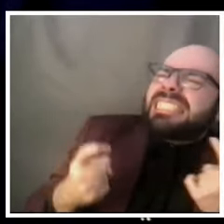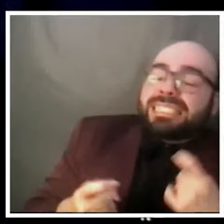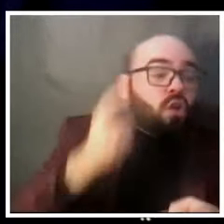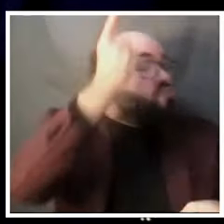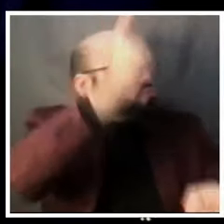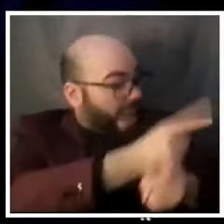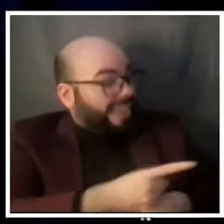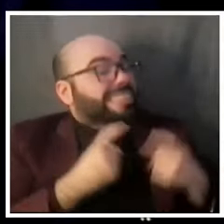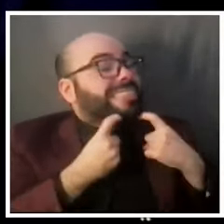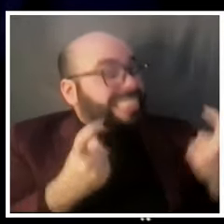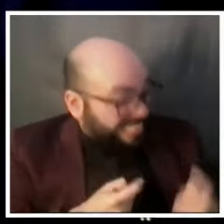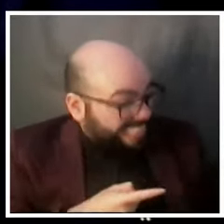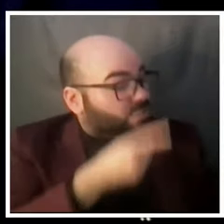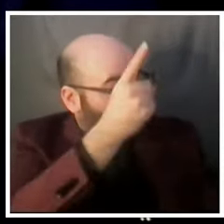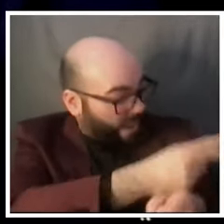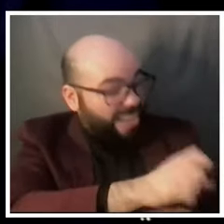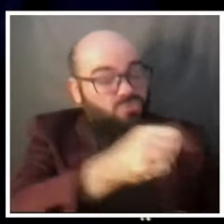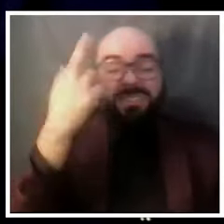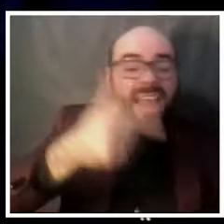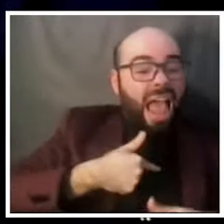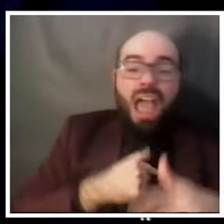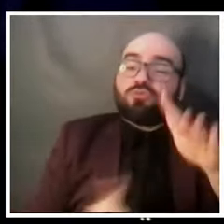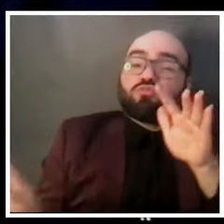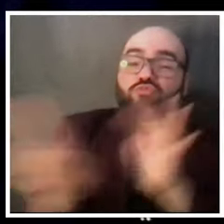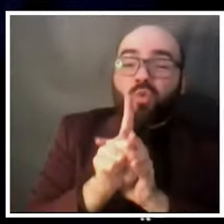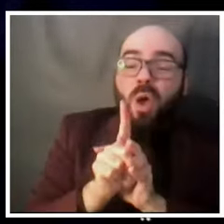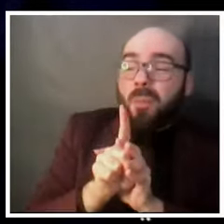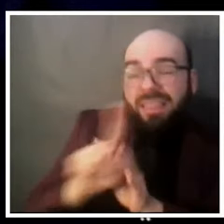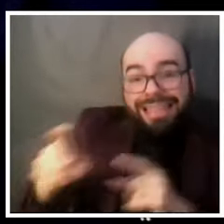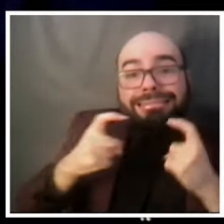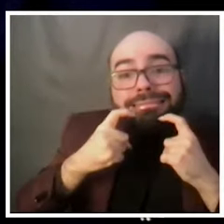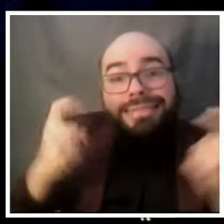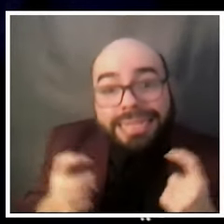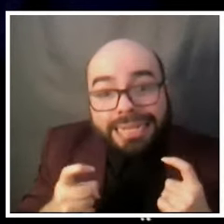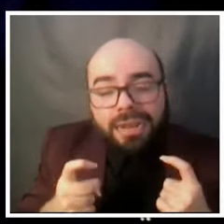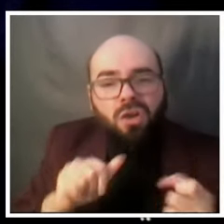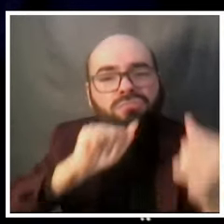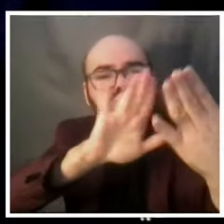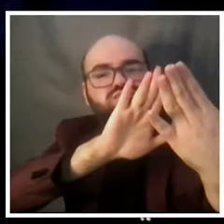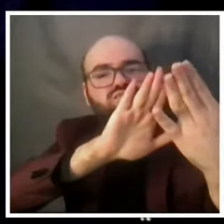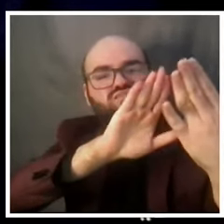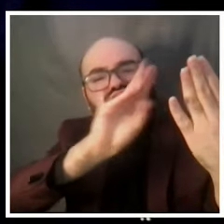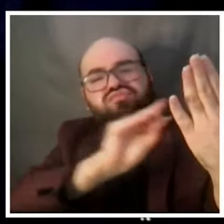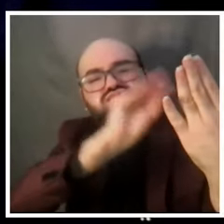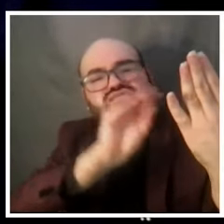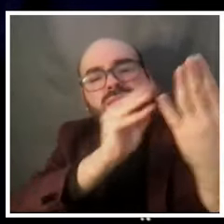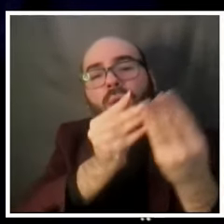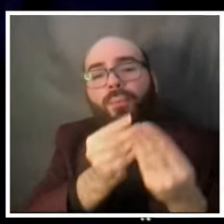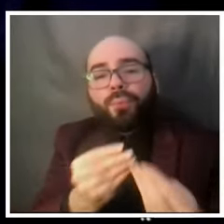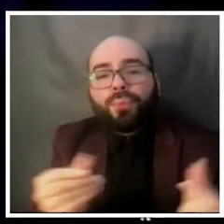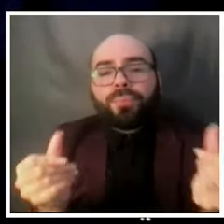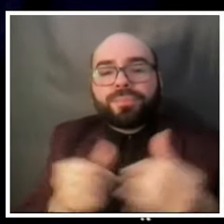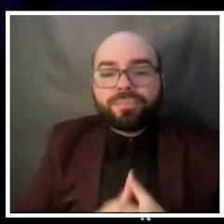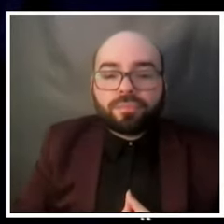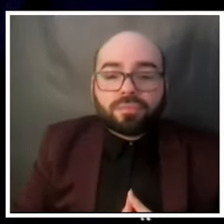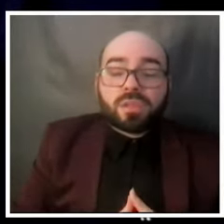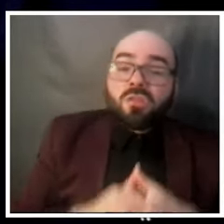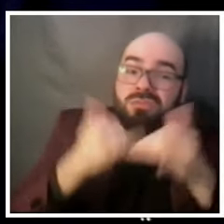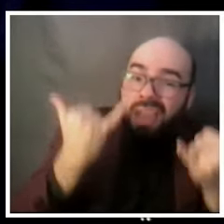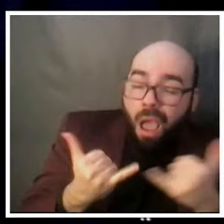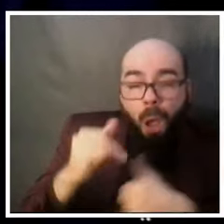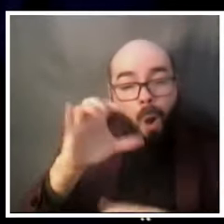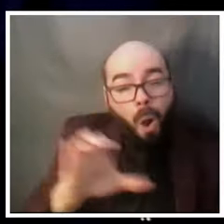Thanks to a law that I wrote and signed, big corporations now have to pay a minimum. They should be paying more, a minimum